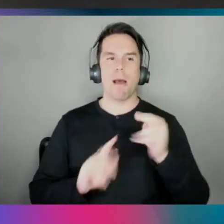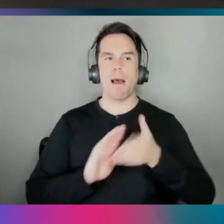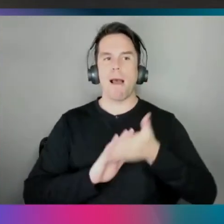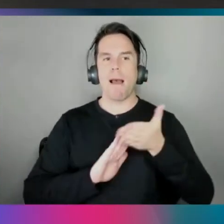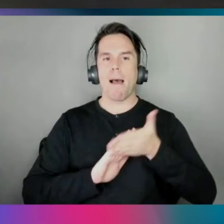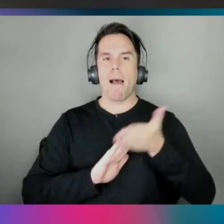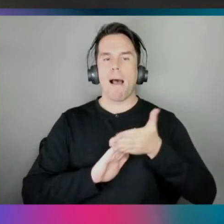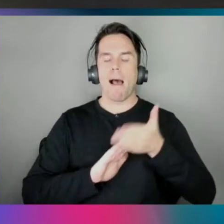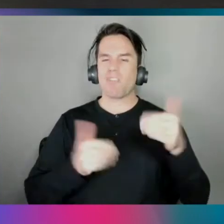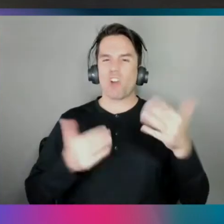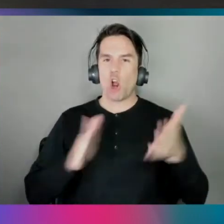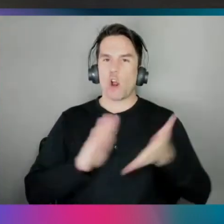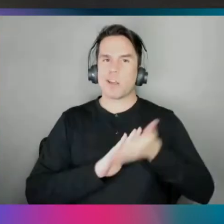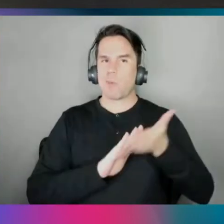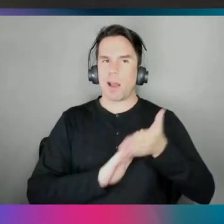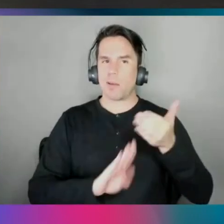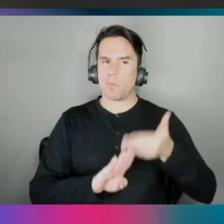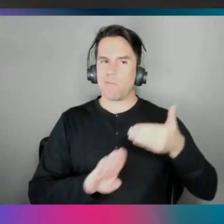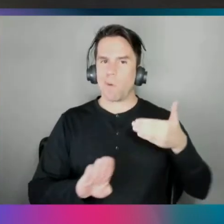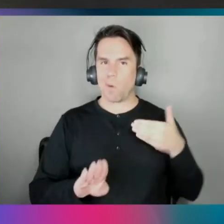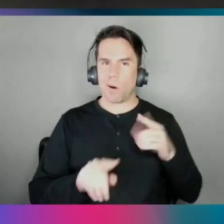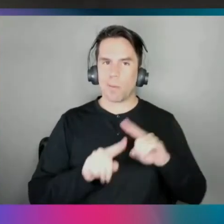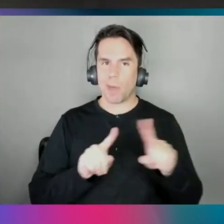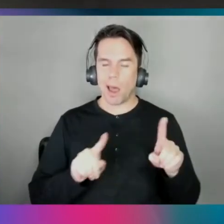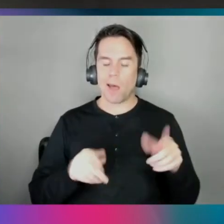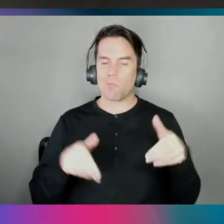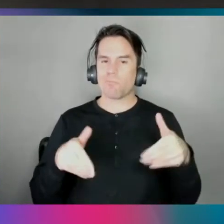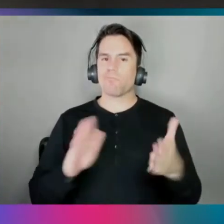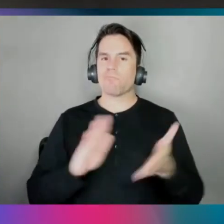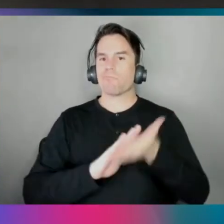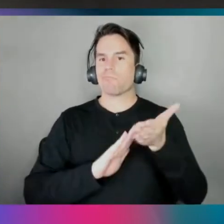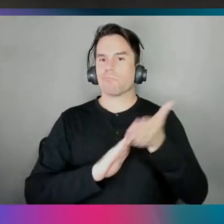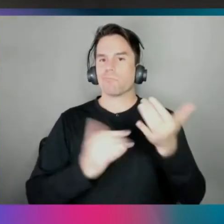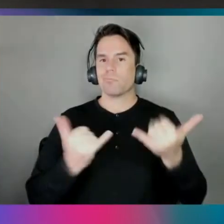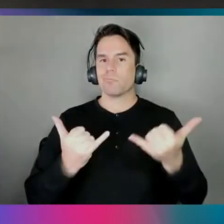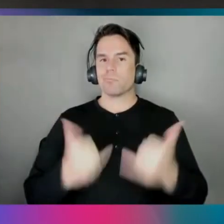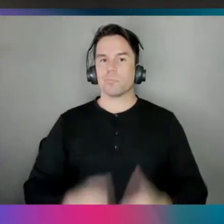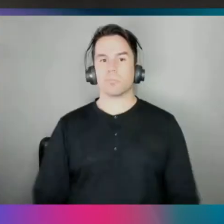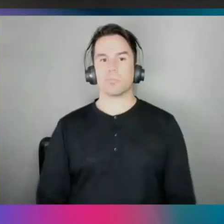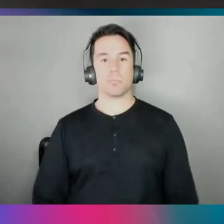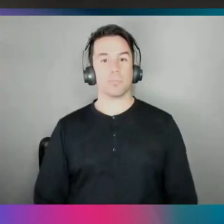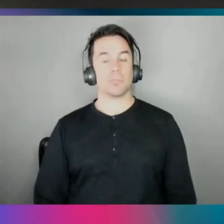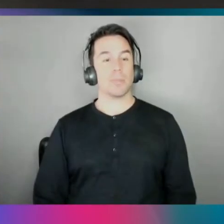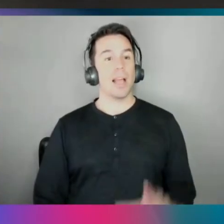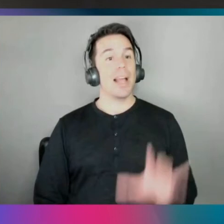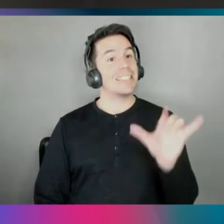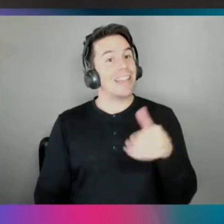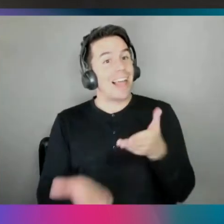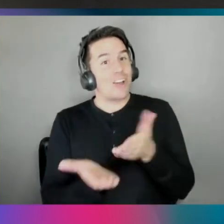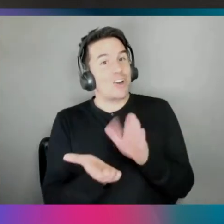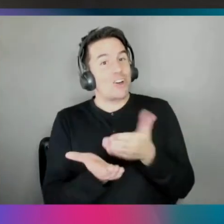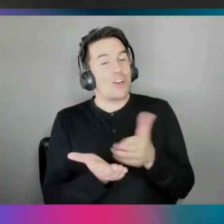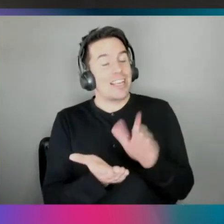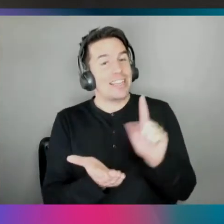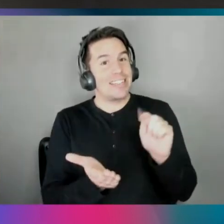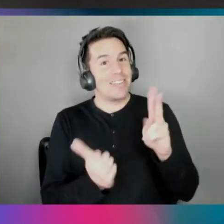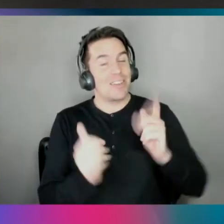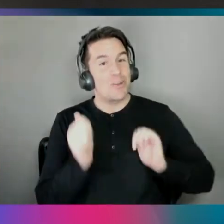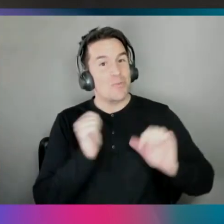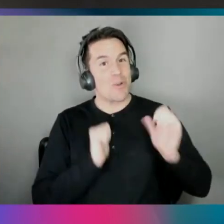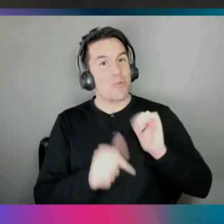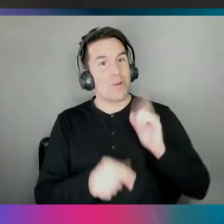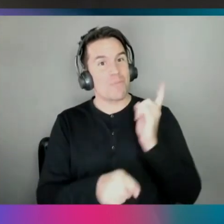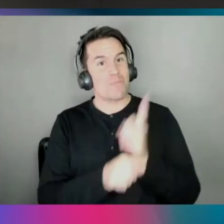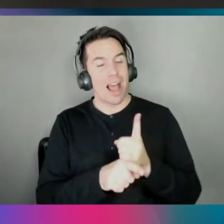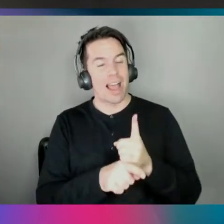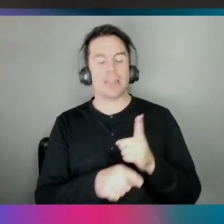run this. So we'll just let it go ahead running right now. Cooking show? Yeah, I do have a pie, a pre-baked pie,